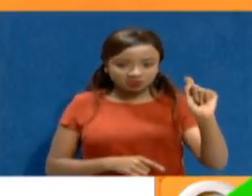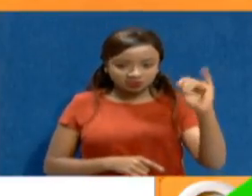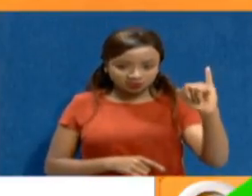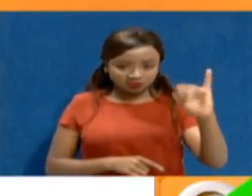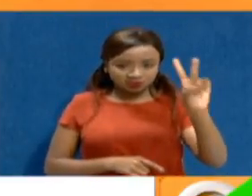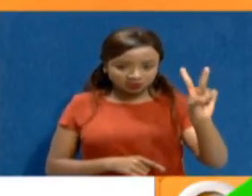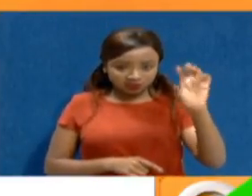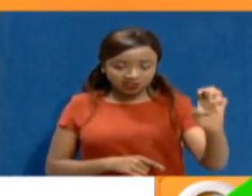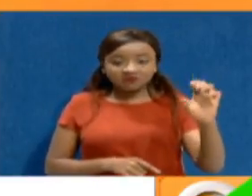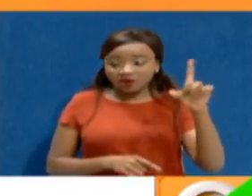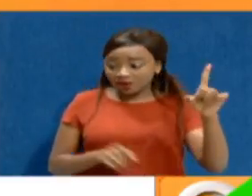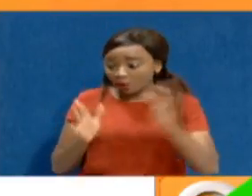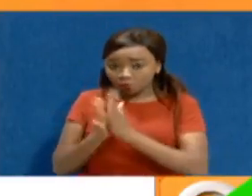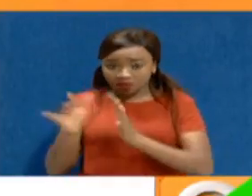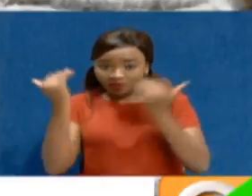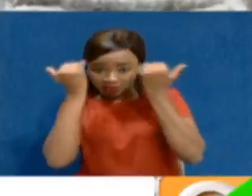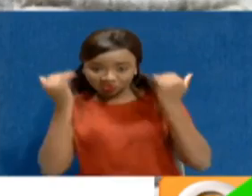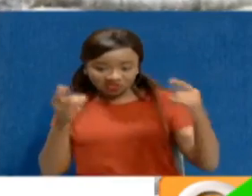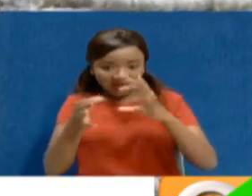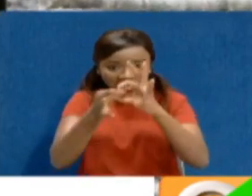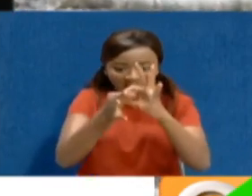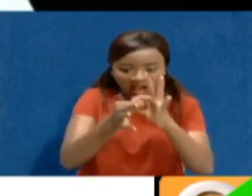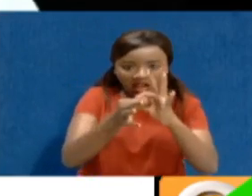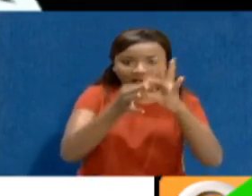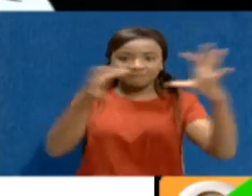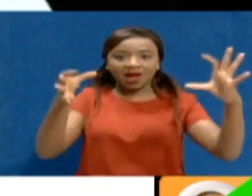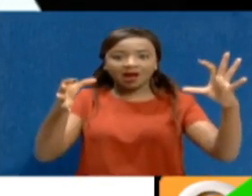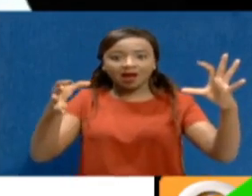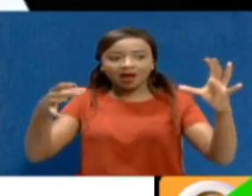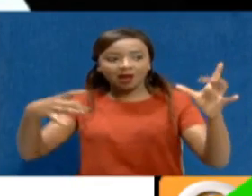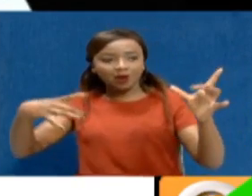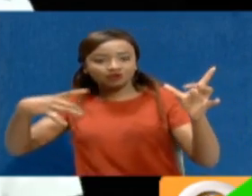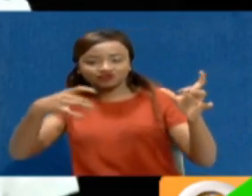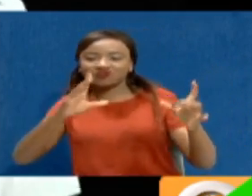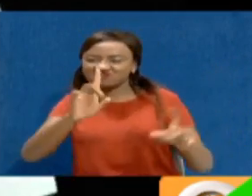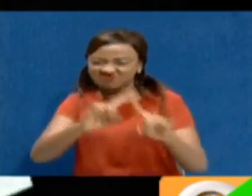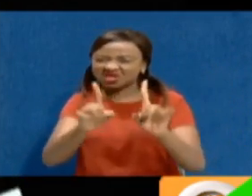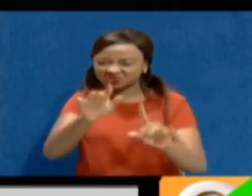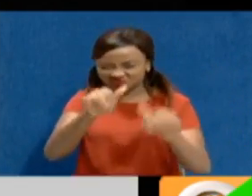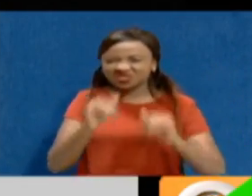veiled threat that has hung over the institution since then. But we shall revisit.